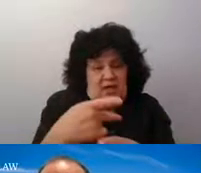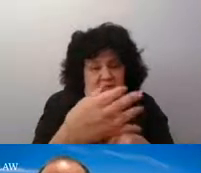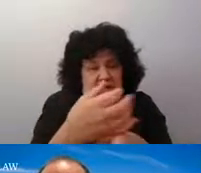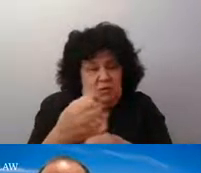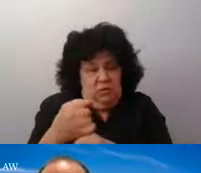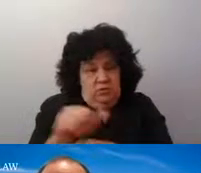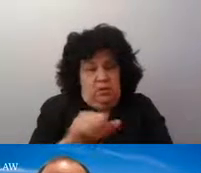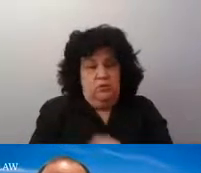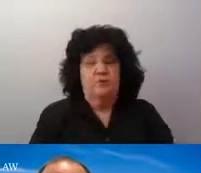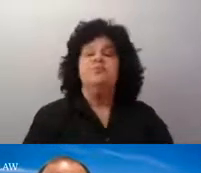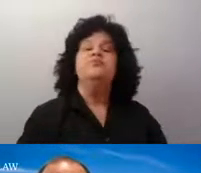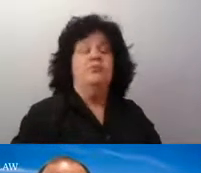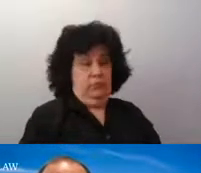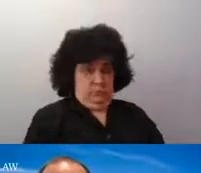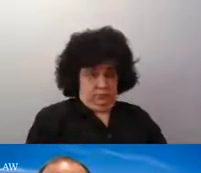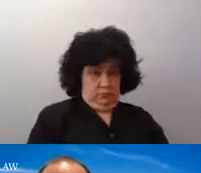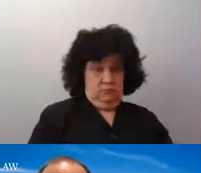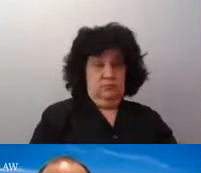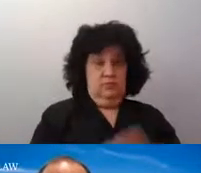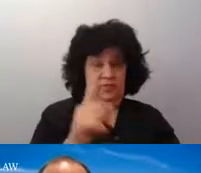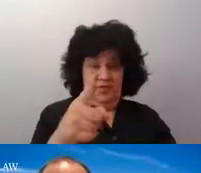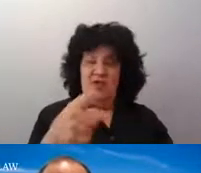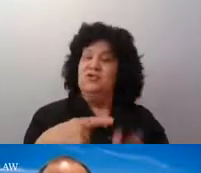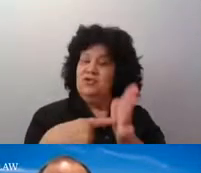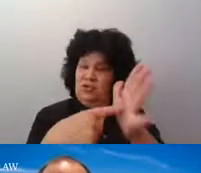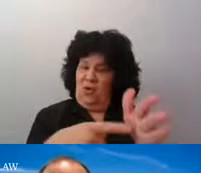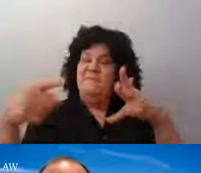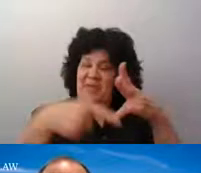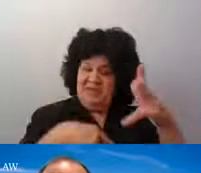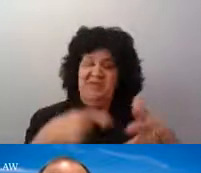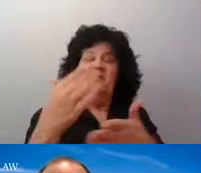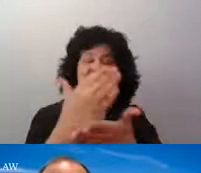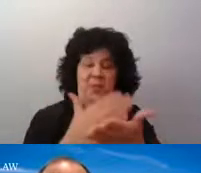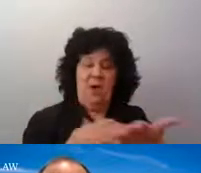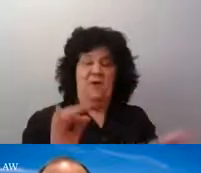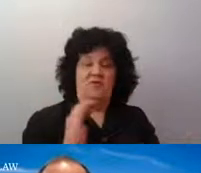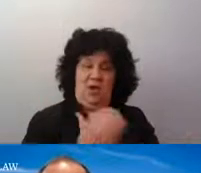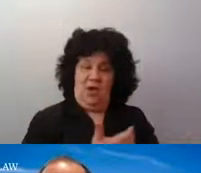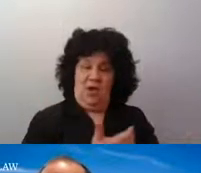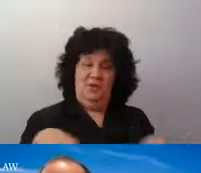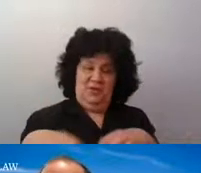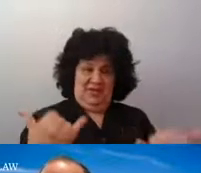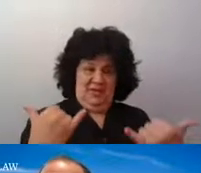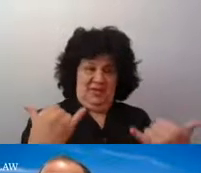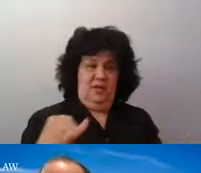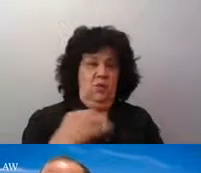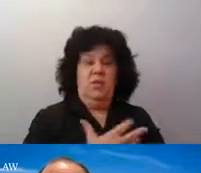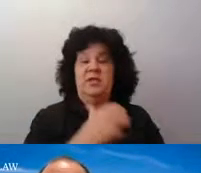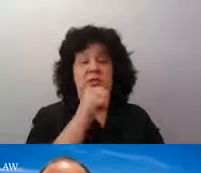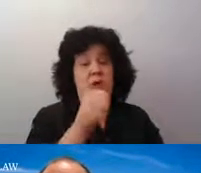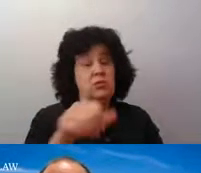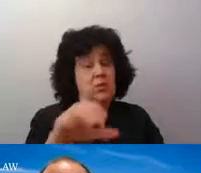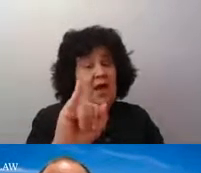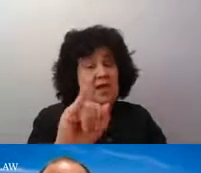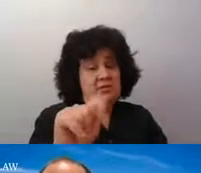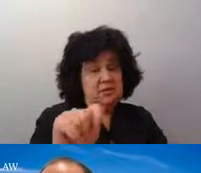a lacuna or a missing component of what we do currently, and we don't delve into IT services.